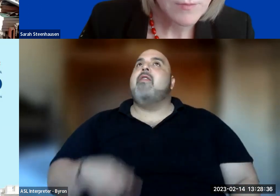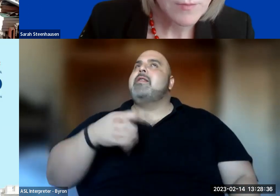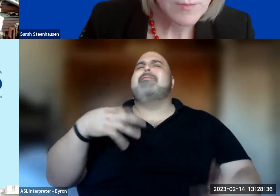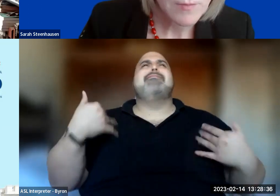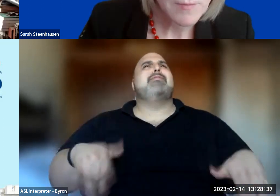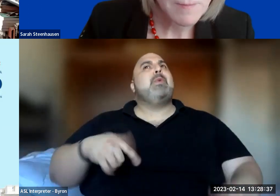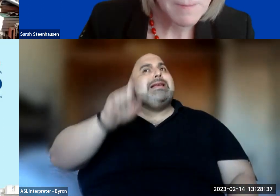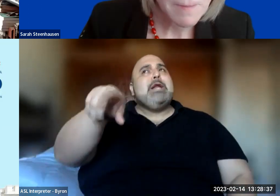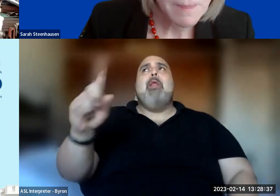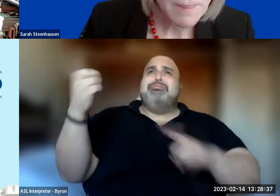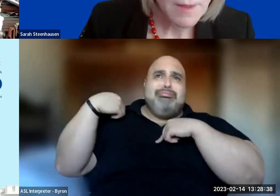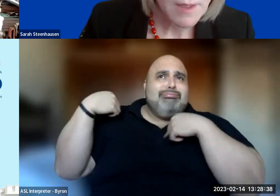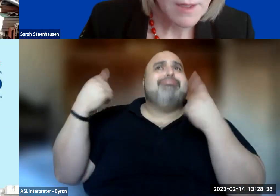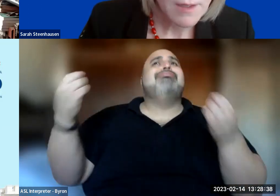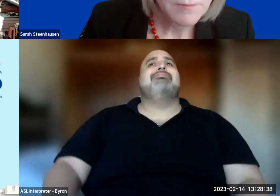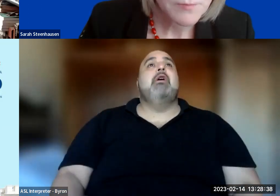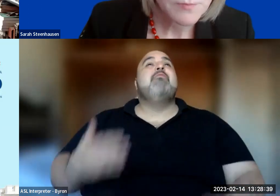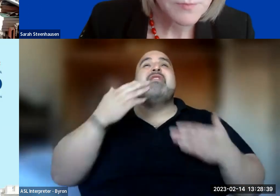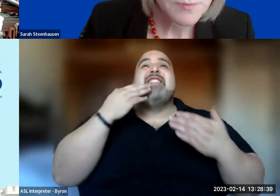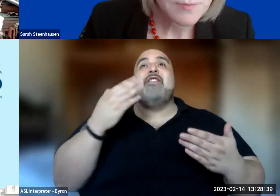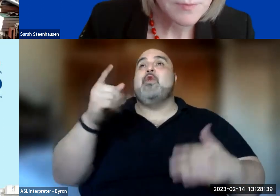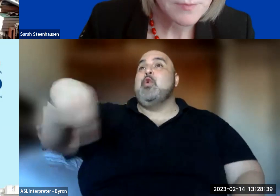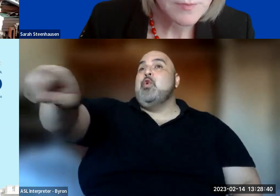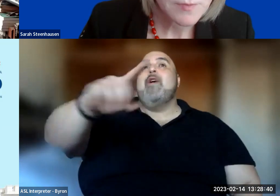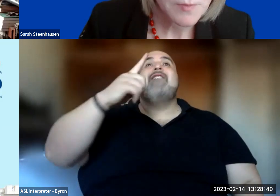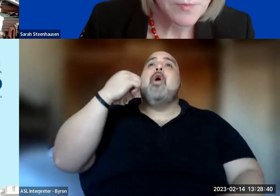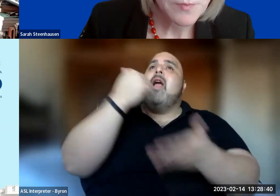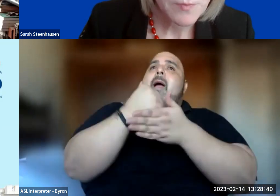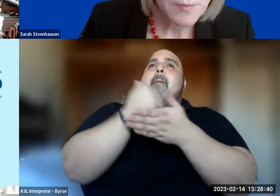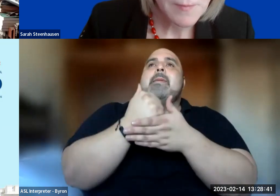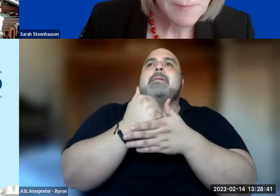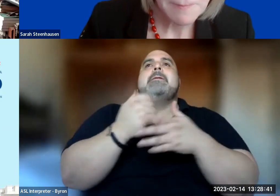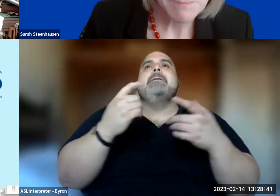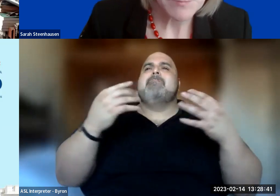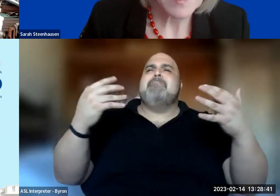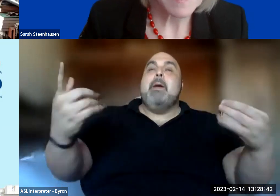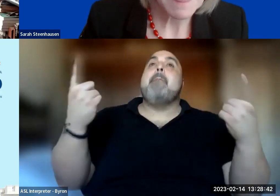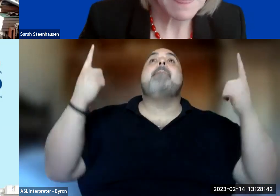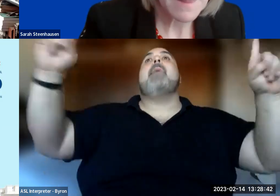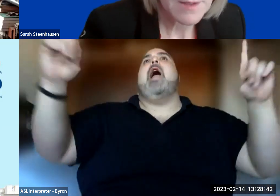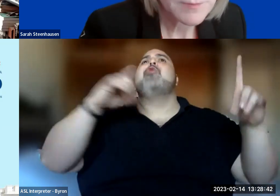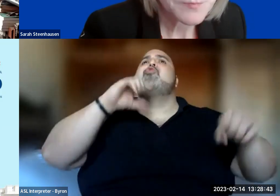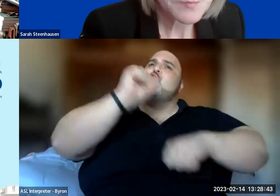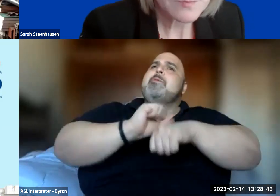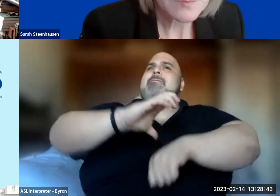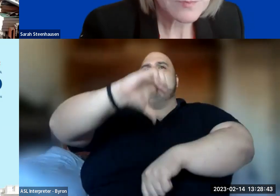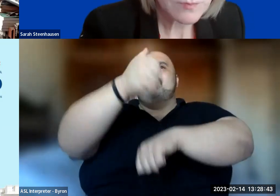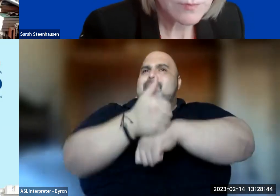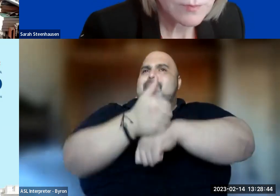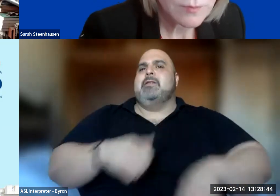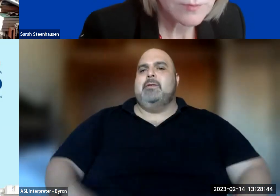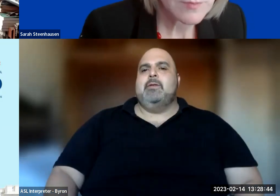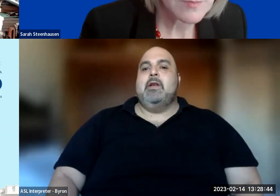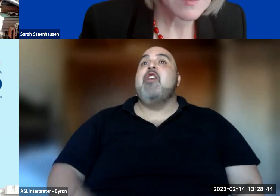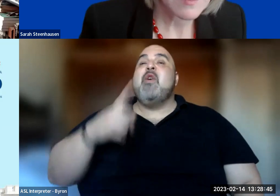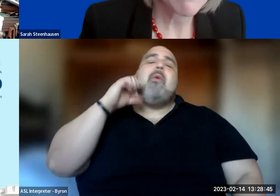overdue. And I'm very thankful to you and all of the rest of you for helping to make this a reality. This is going to change a lot of people's